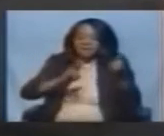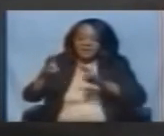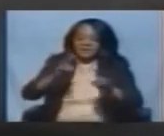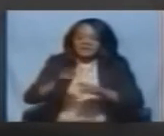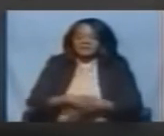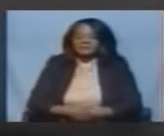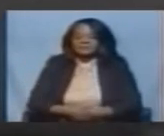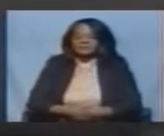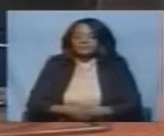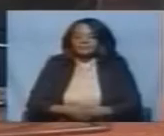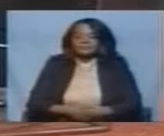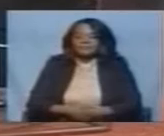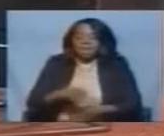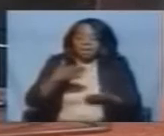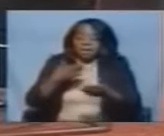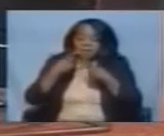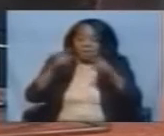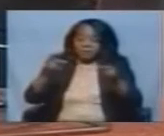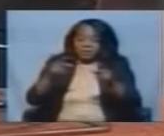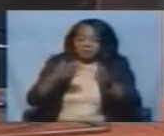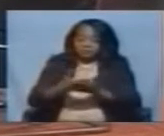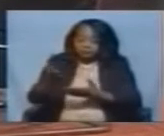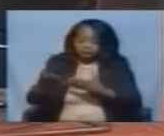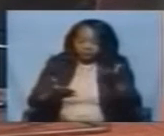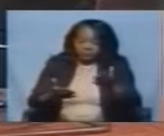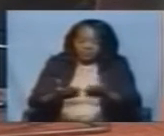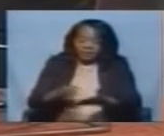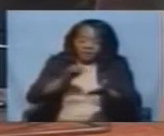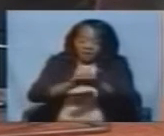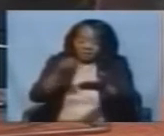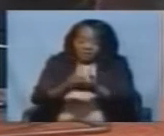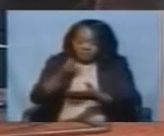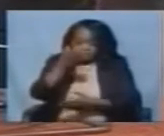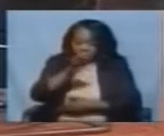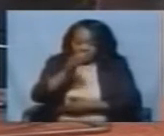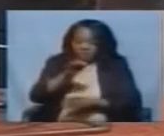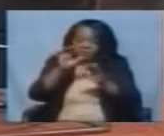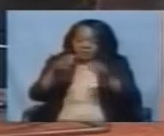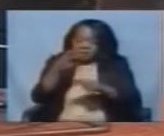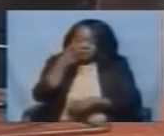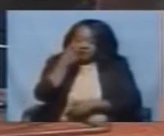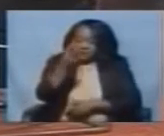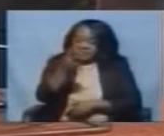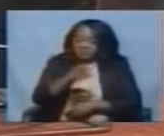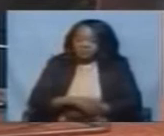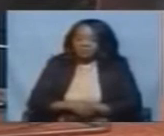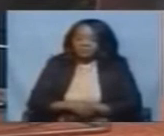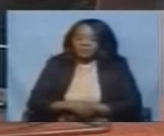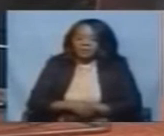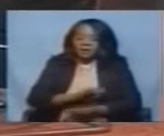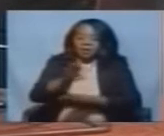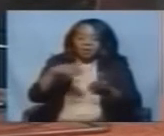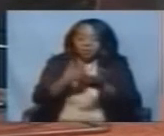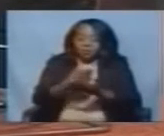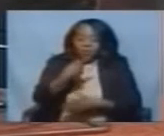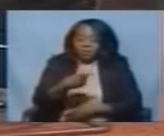you look at public procurement, evidence of corruption, which is sometimes very visible, is an issue where almost all the